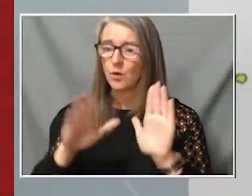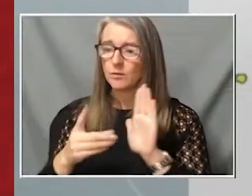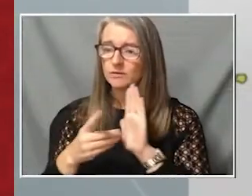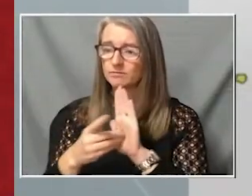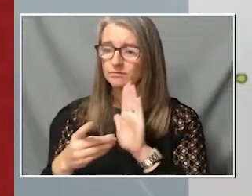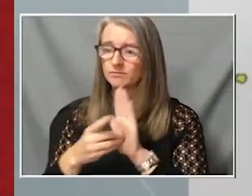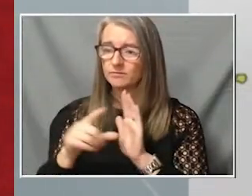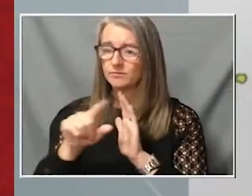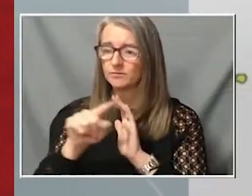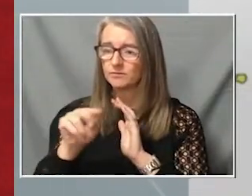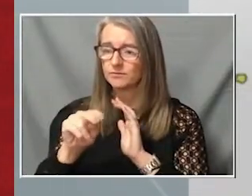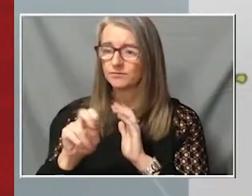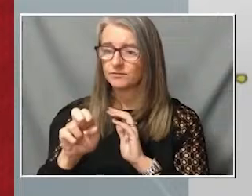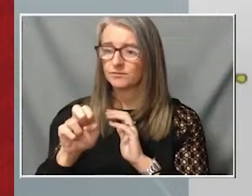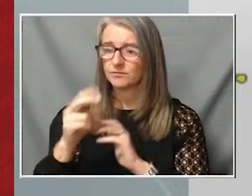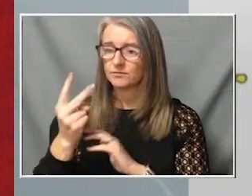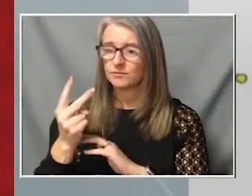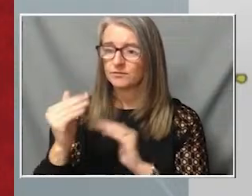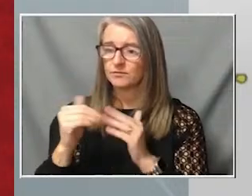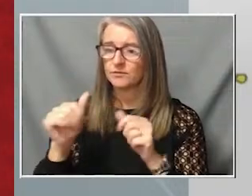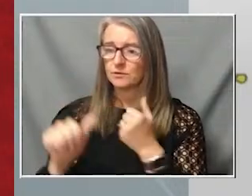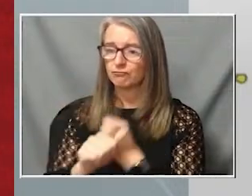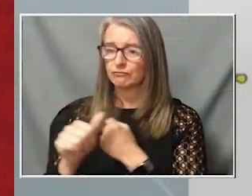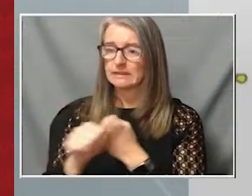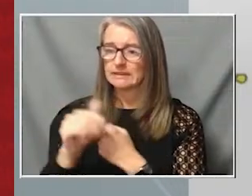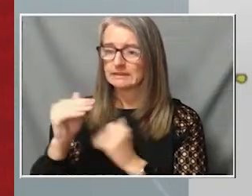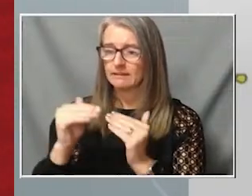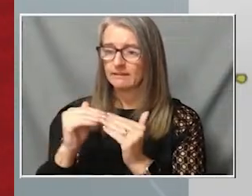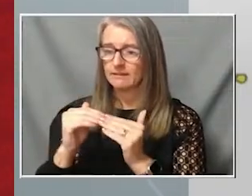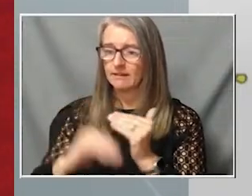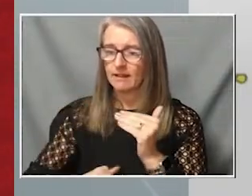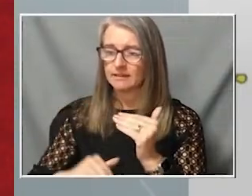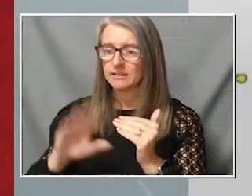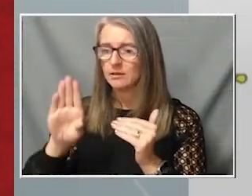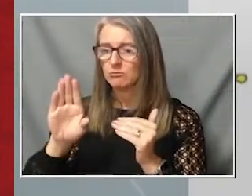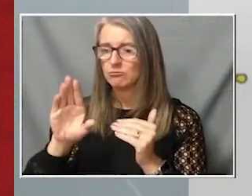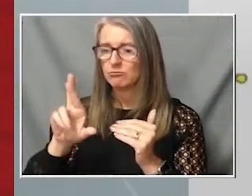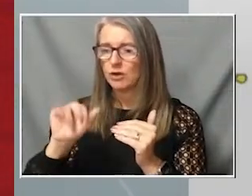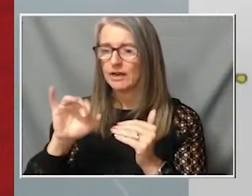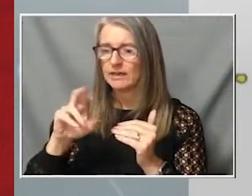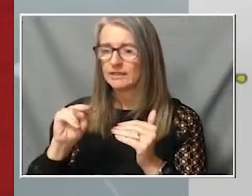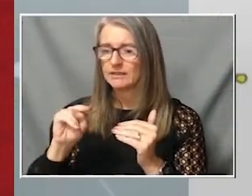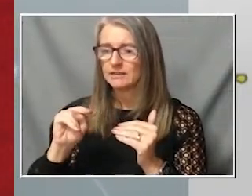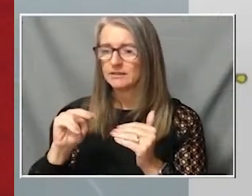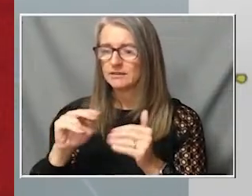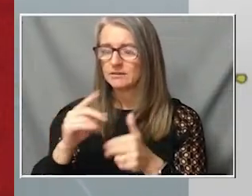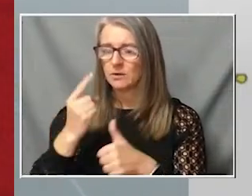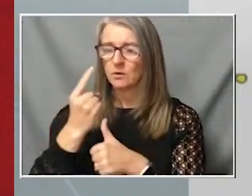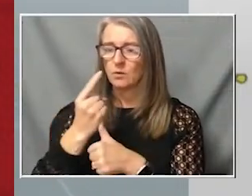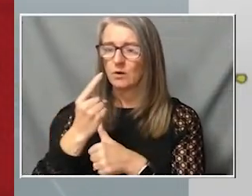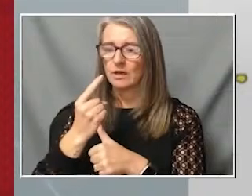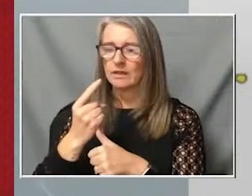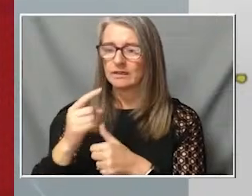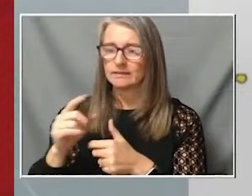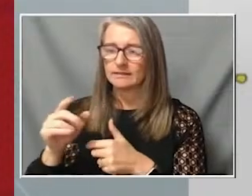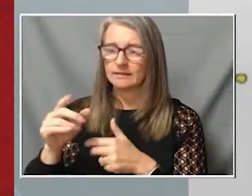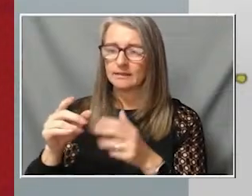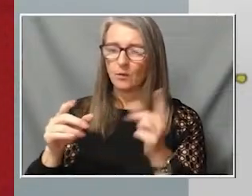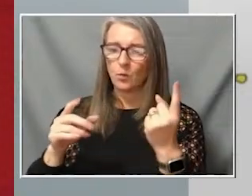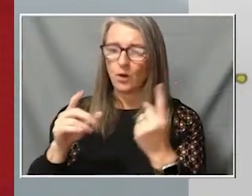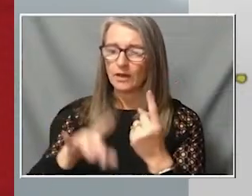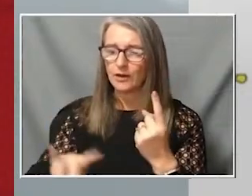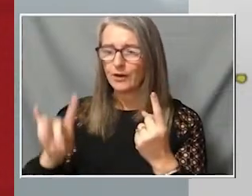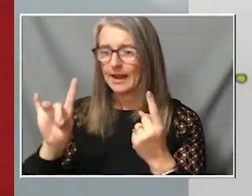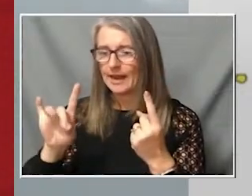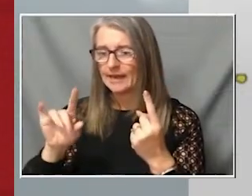Zone 2, your risk is less. I think Brian can probably tell us, 1 in 8 or 10 homes, and then